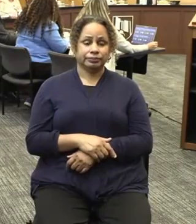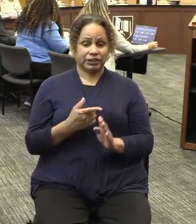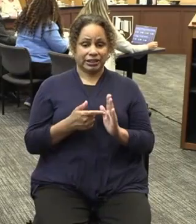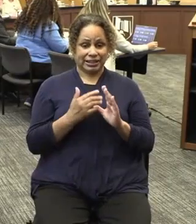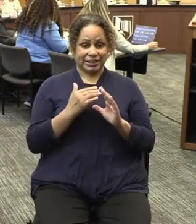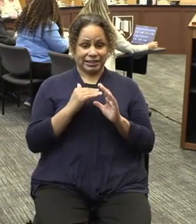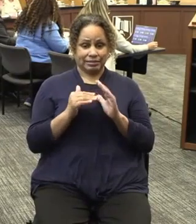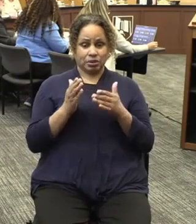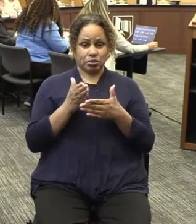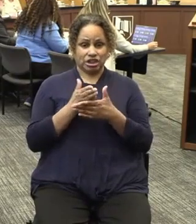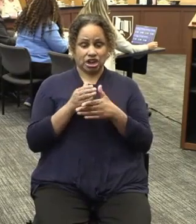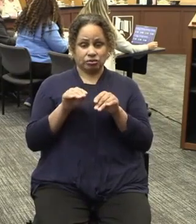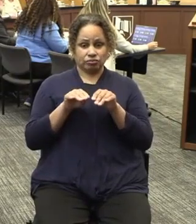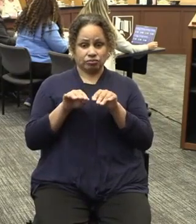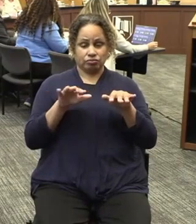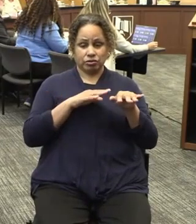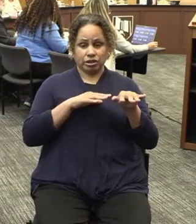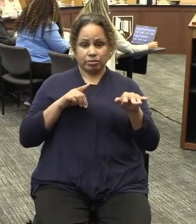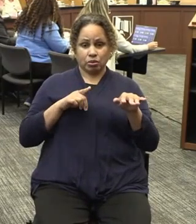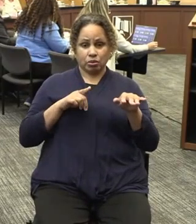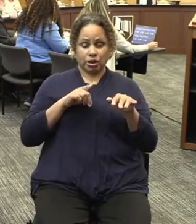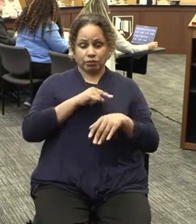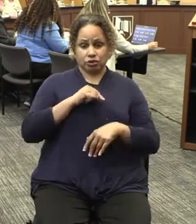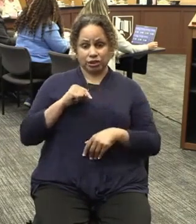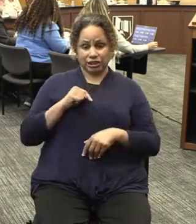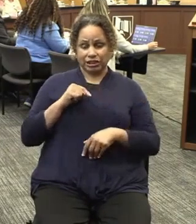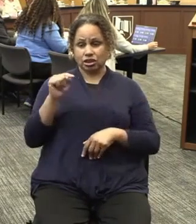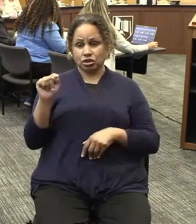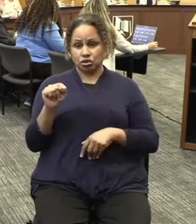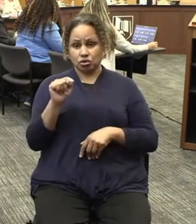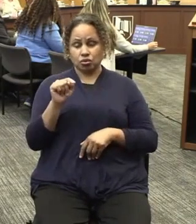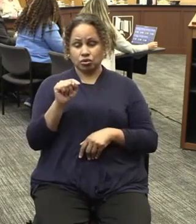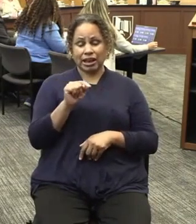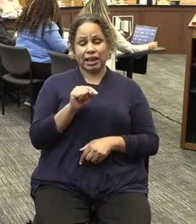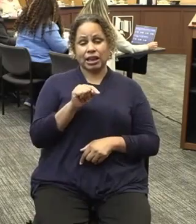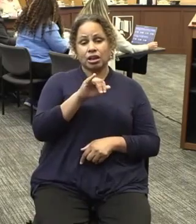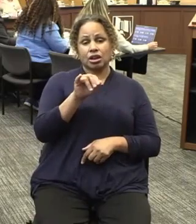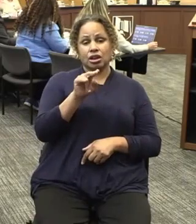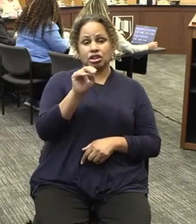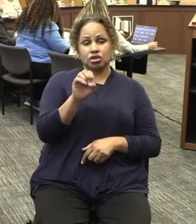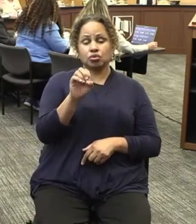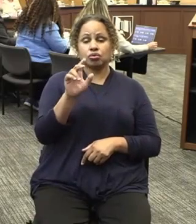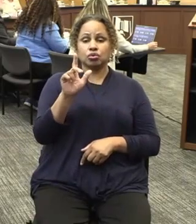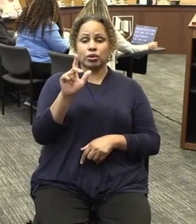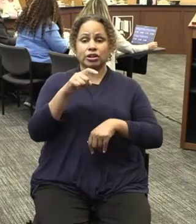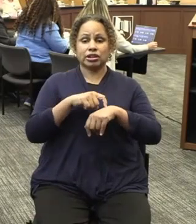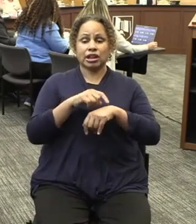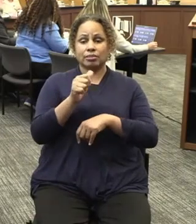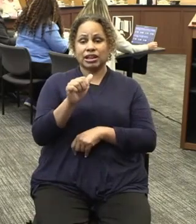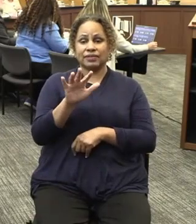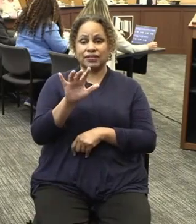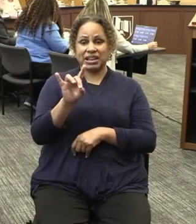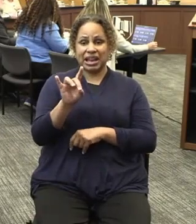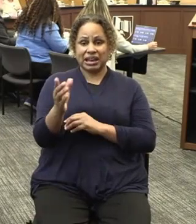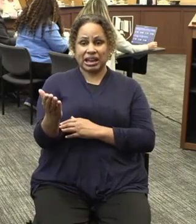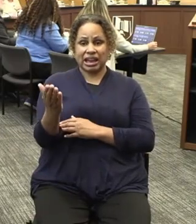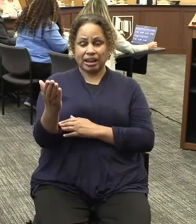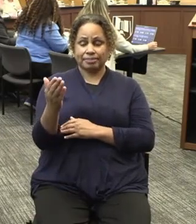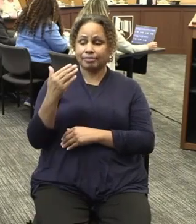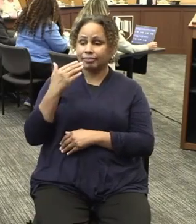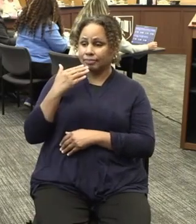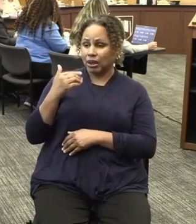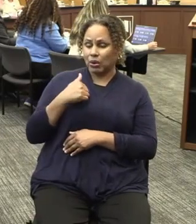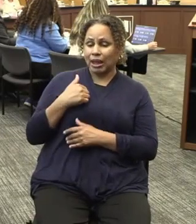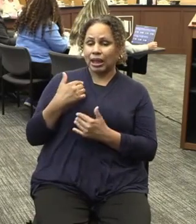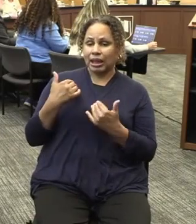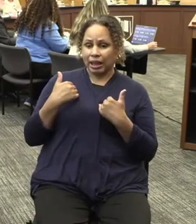The email was shared with the board of trustees on Tuesday, 6/23 at 10:58 a.m. Thank you. I do have a